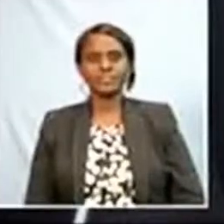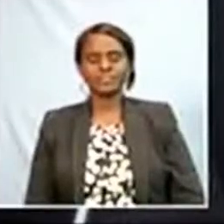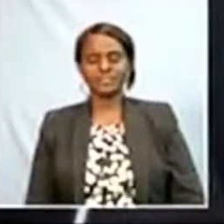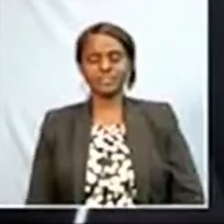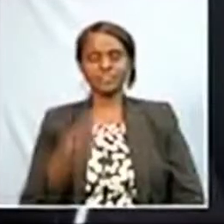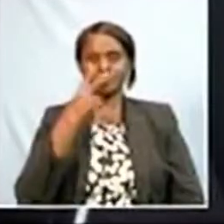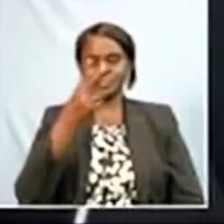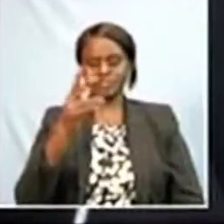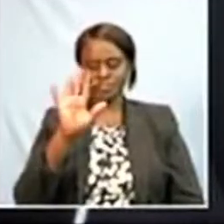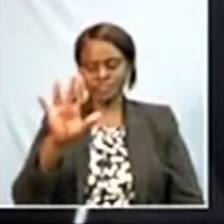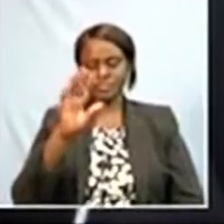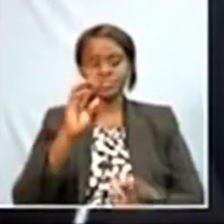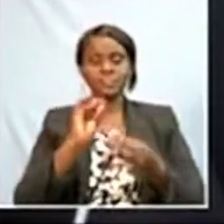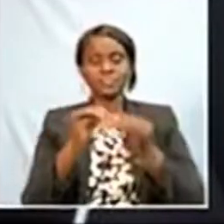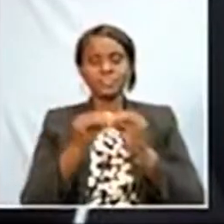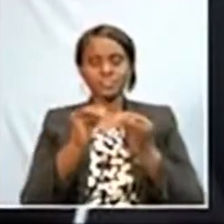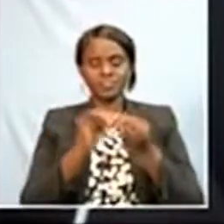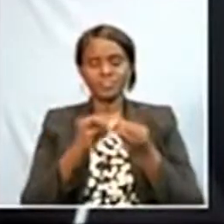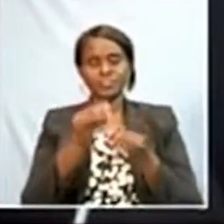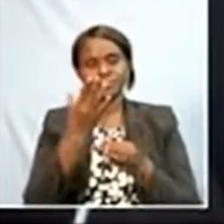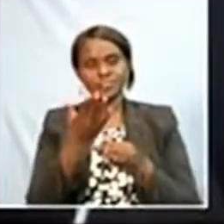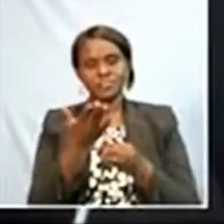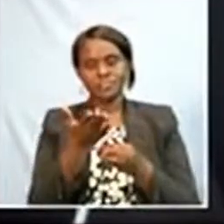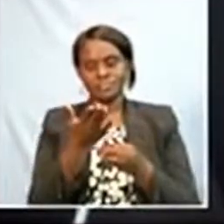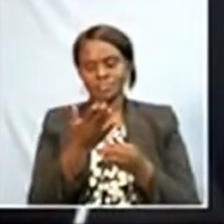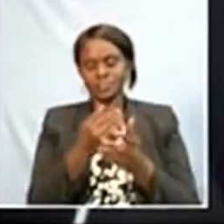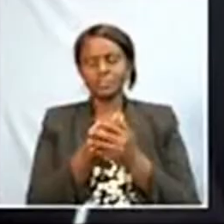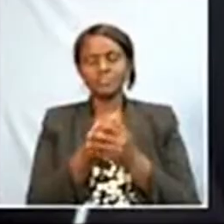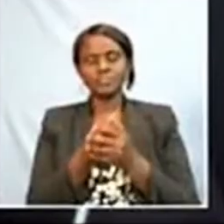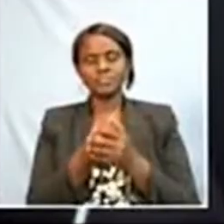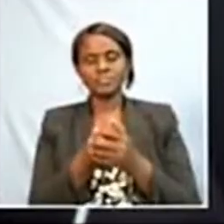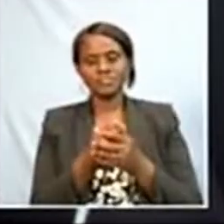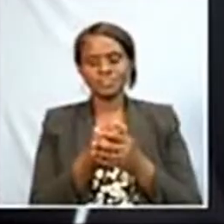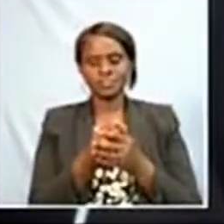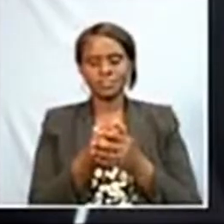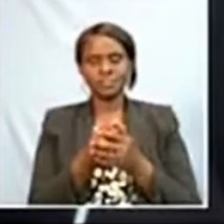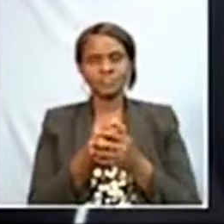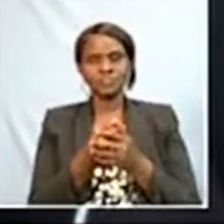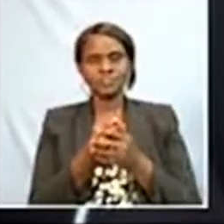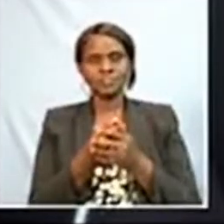looking at your figures, the 20